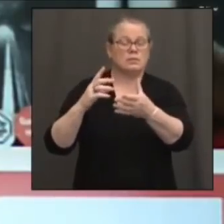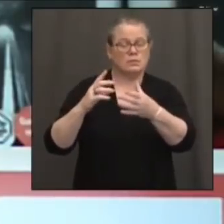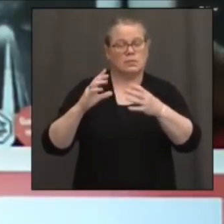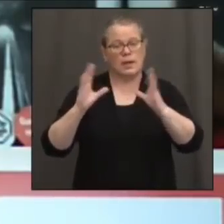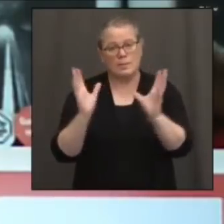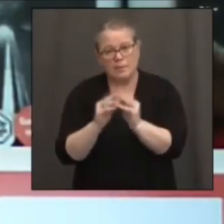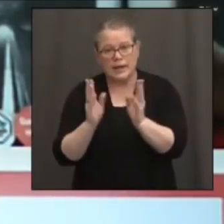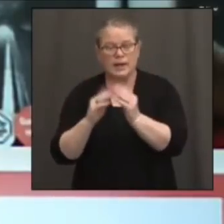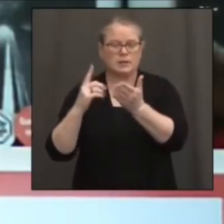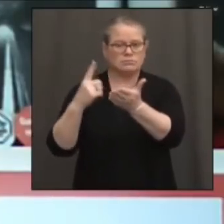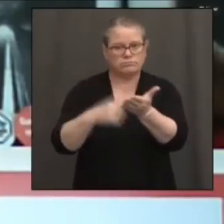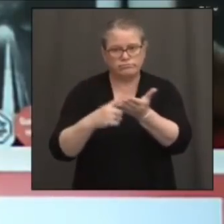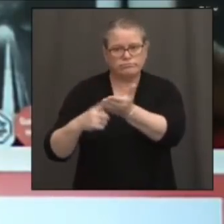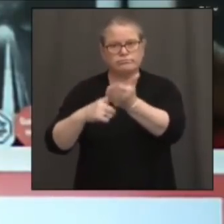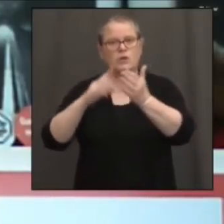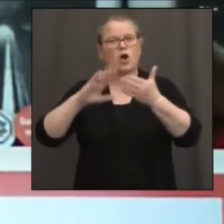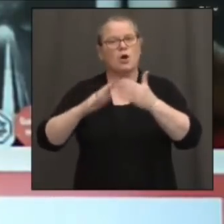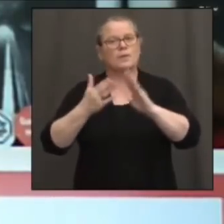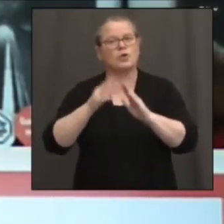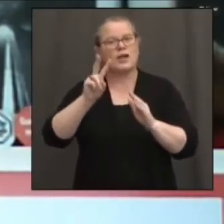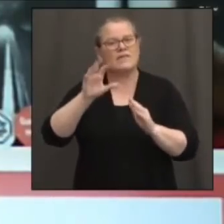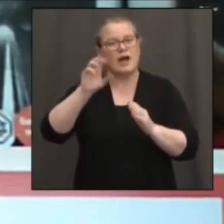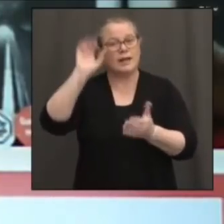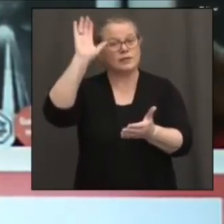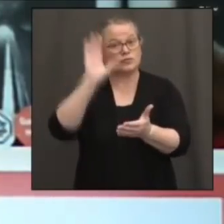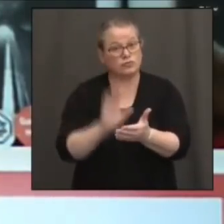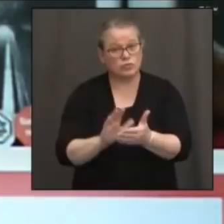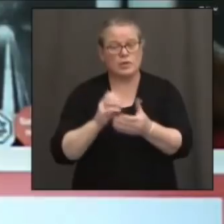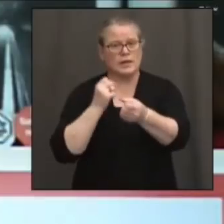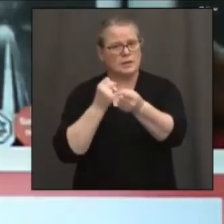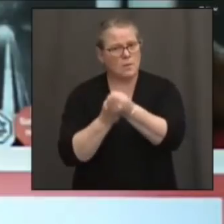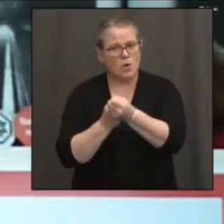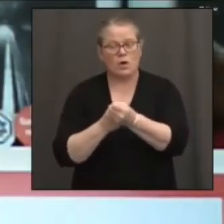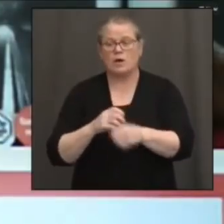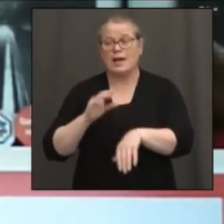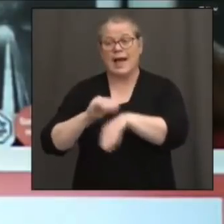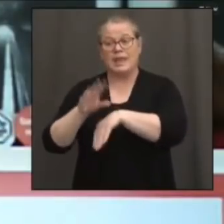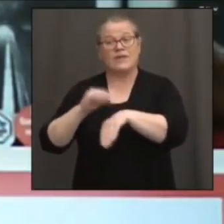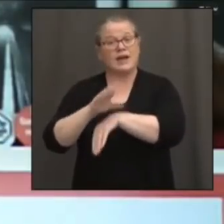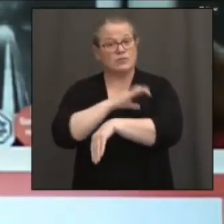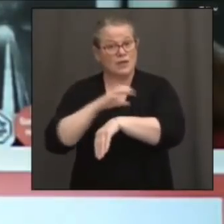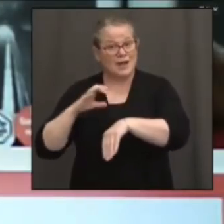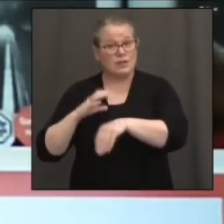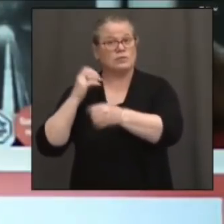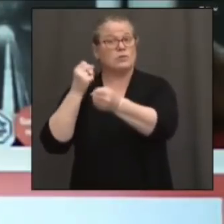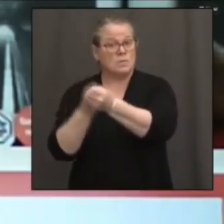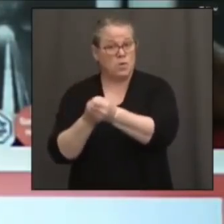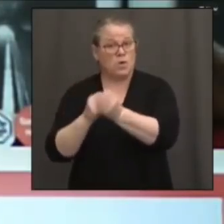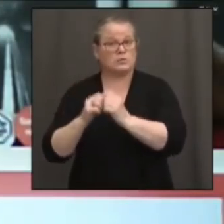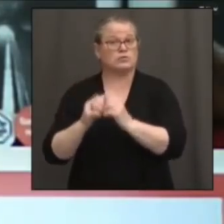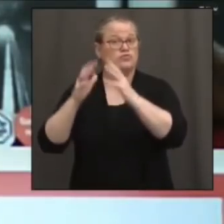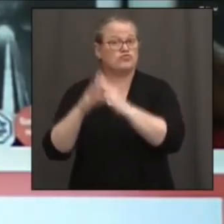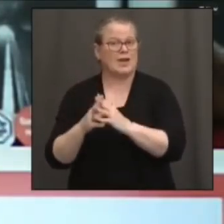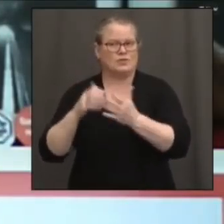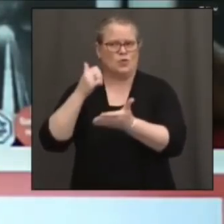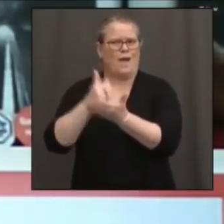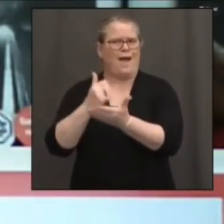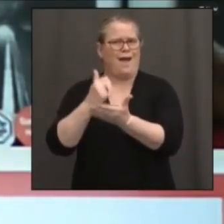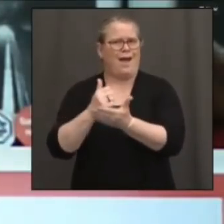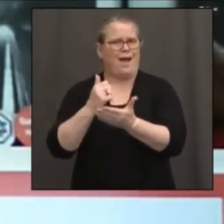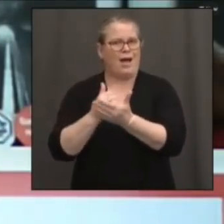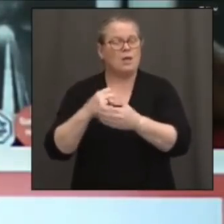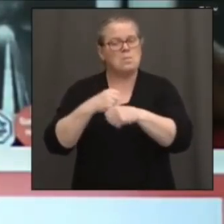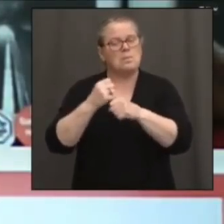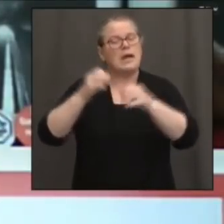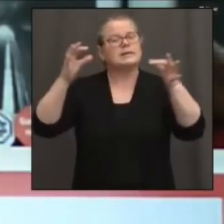prevention strategies, as you've heard today, as well as the creation of advisory council or commission or task force to help with this and make